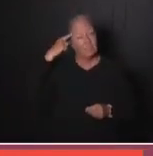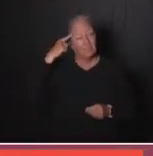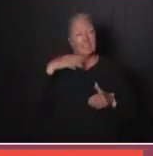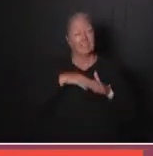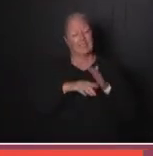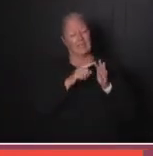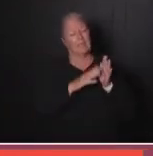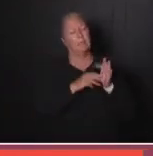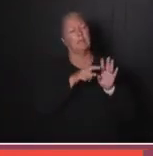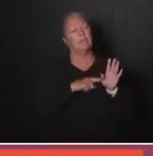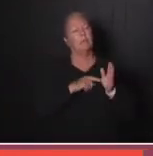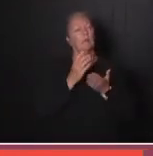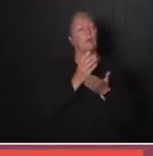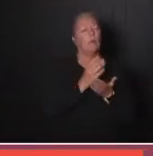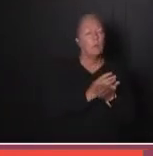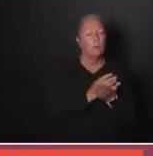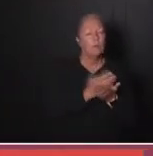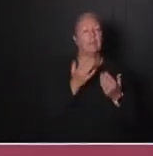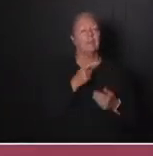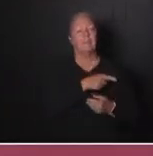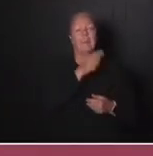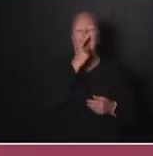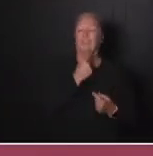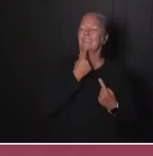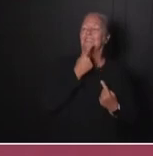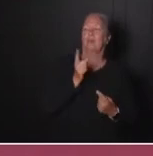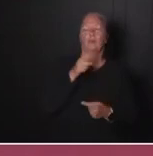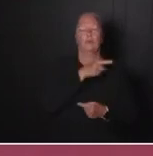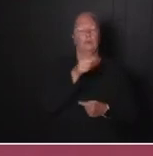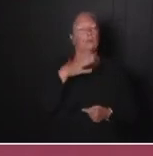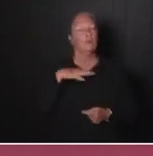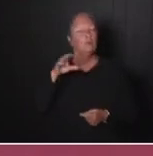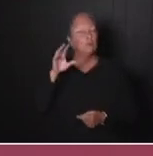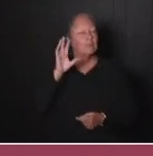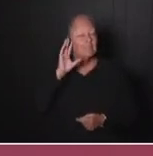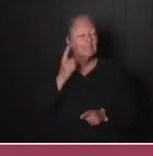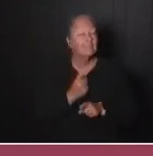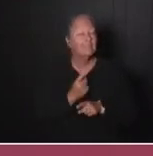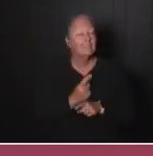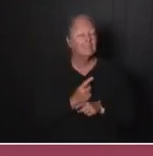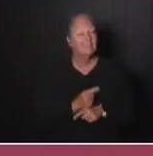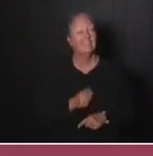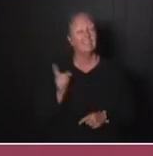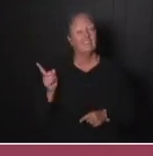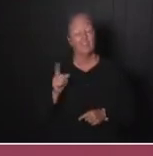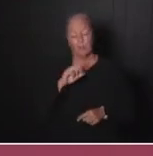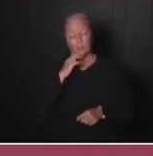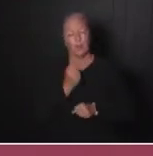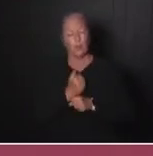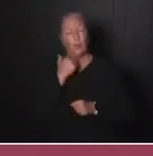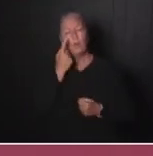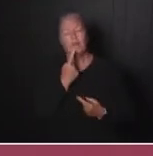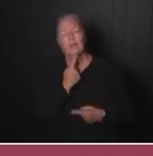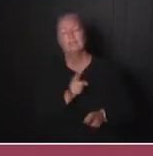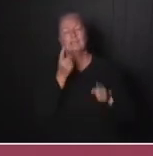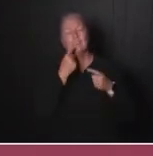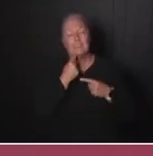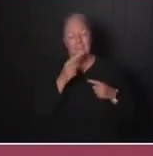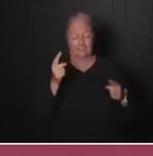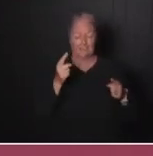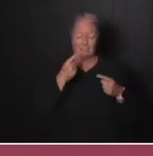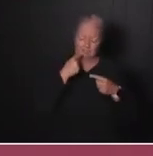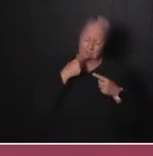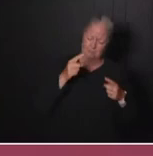to tell people what they want to hear. Tired of politicians always announcing something, but never